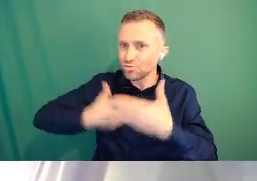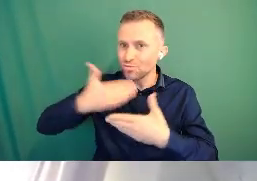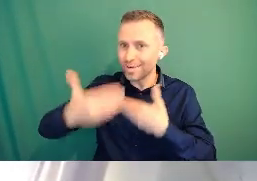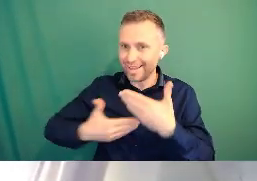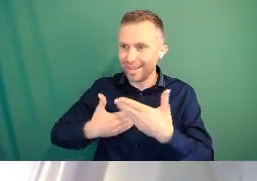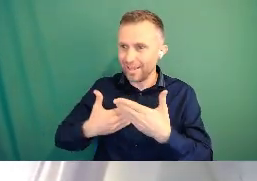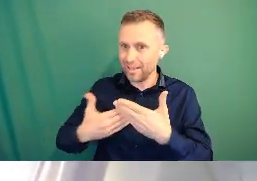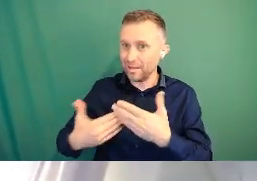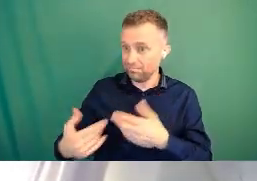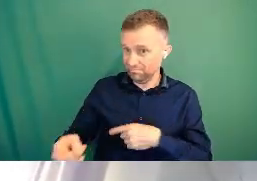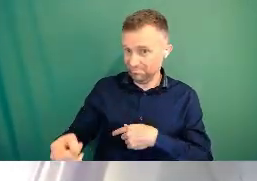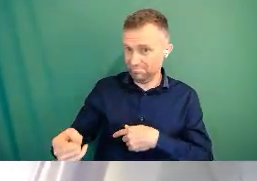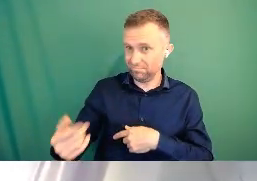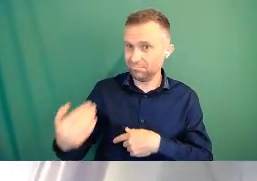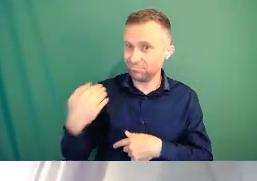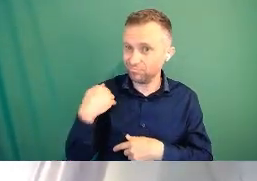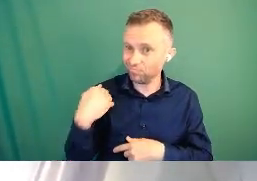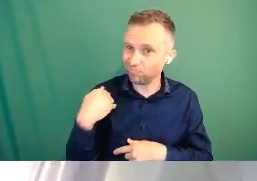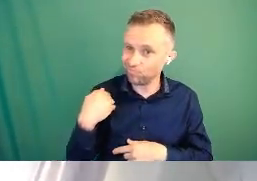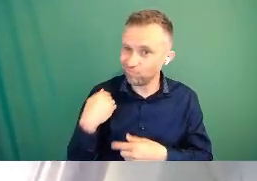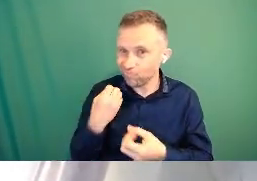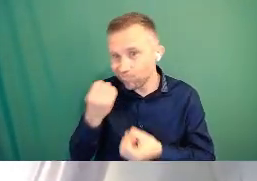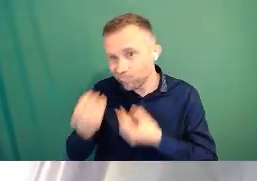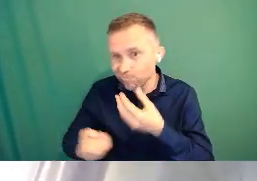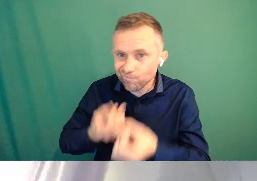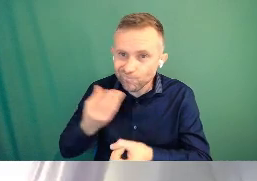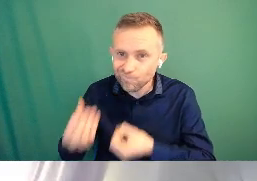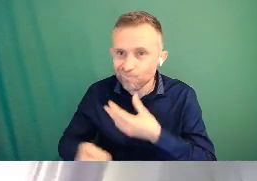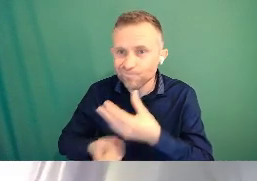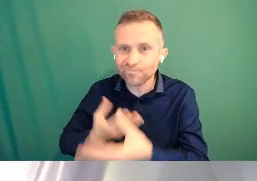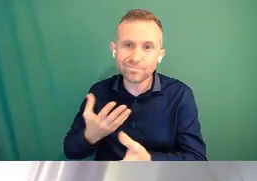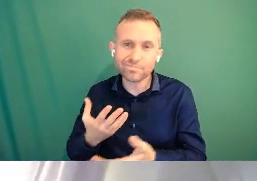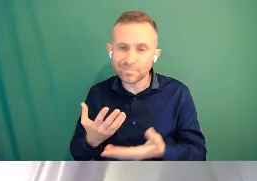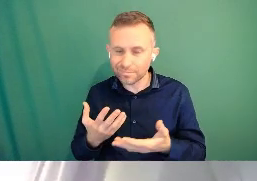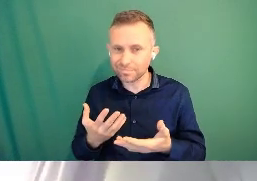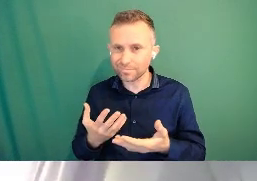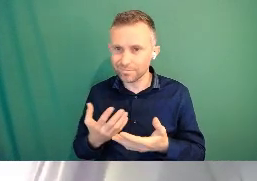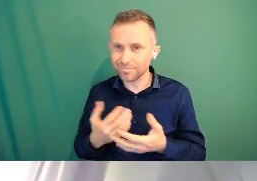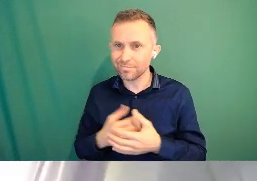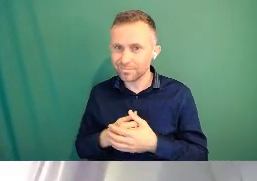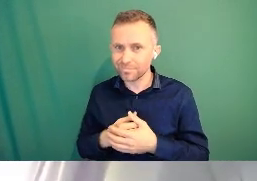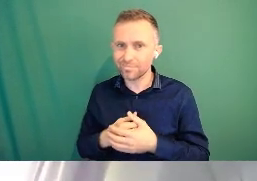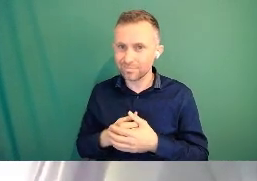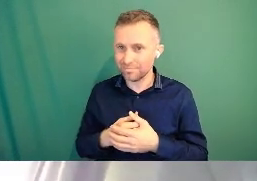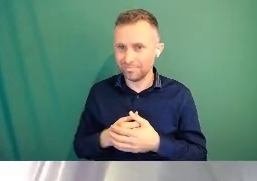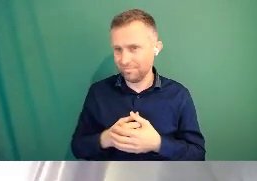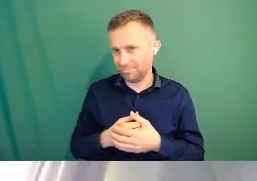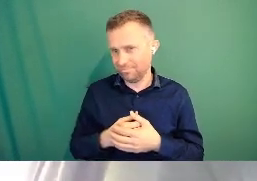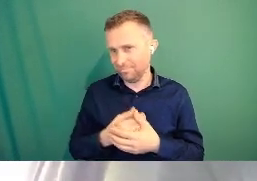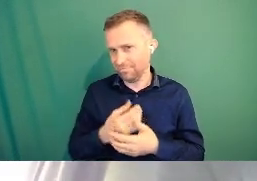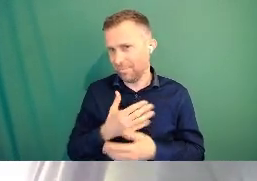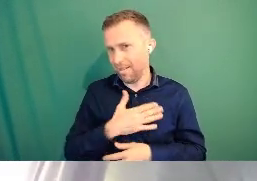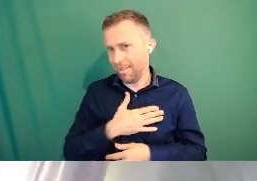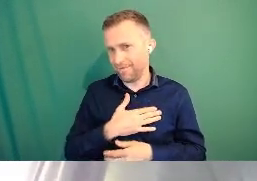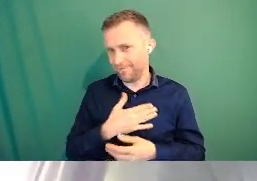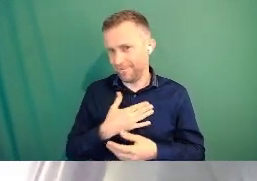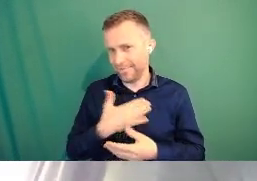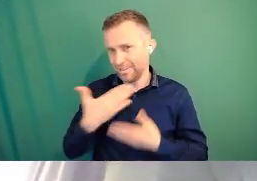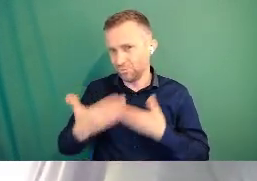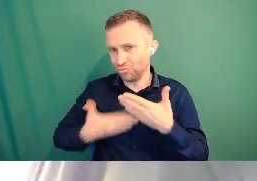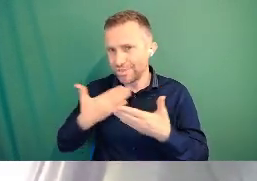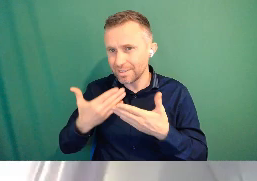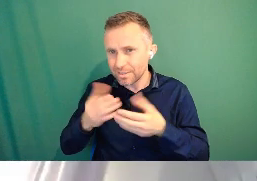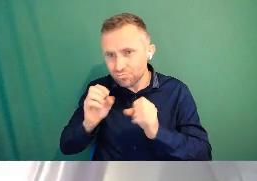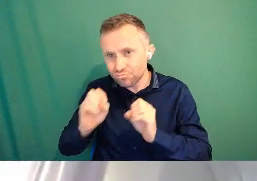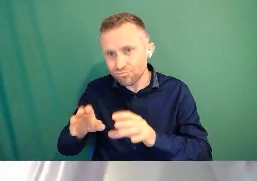you've got any questions about what is upstairs and the history, then not just us as custodians working behind the tills